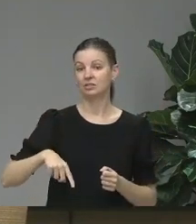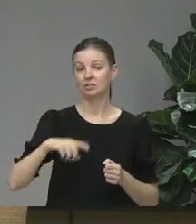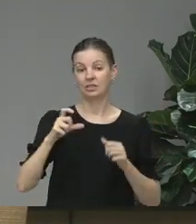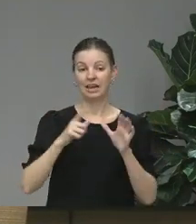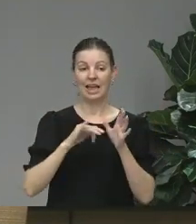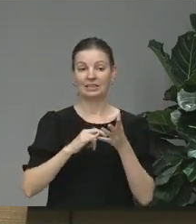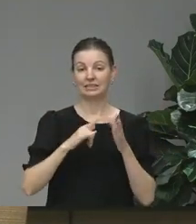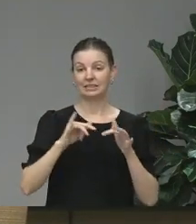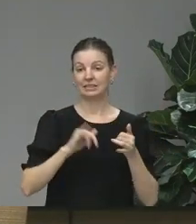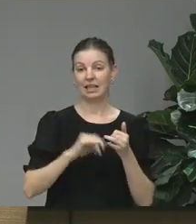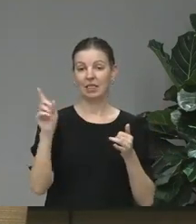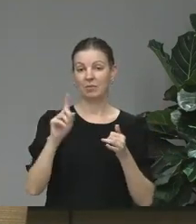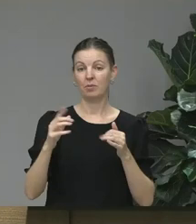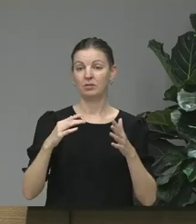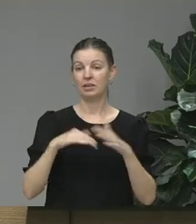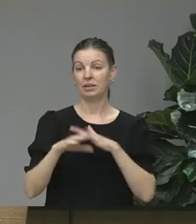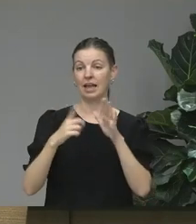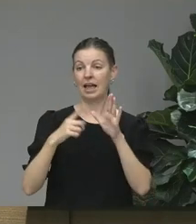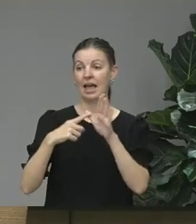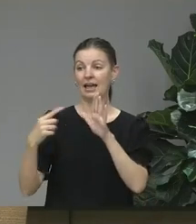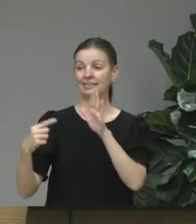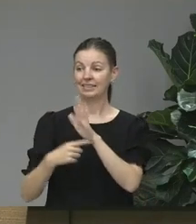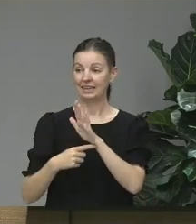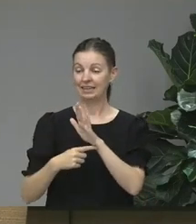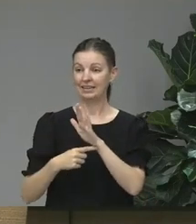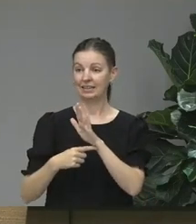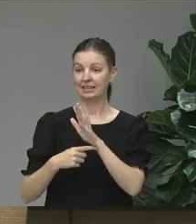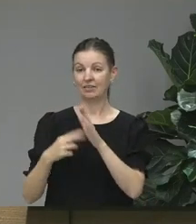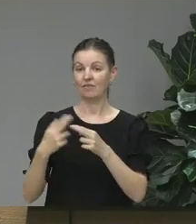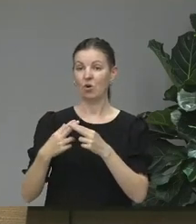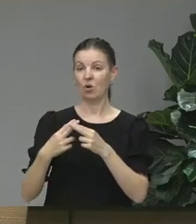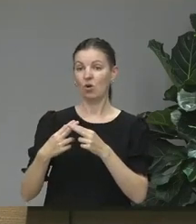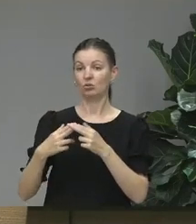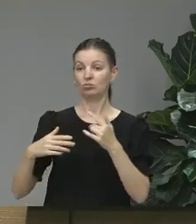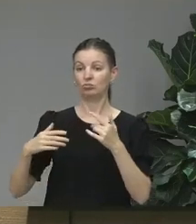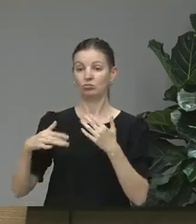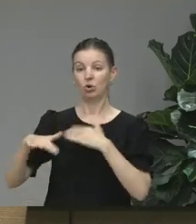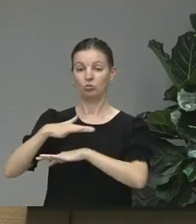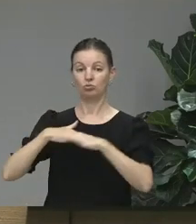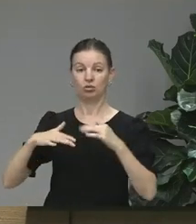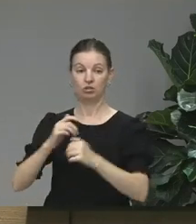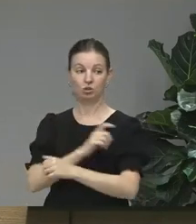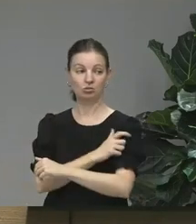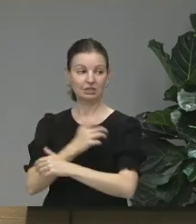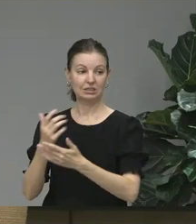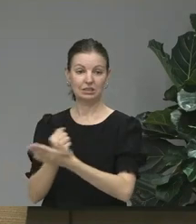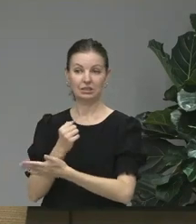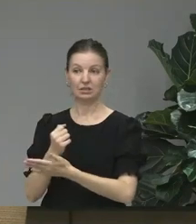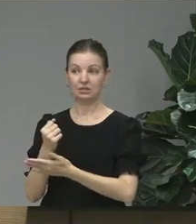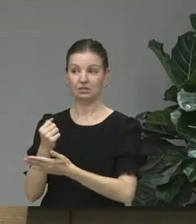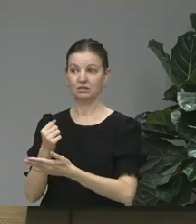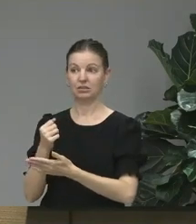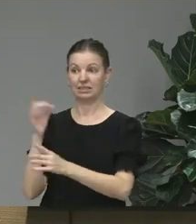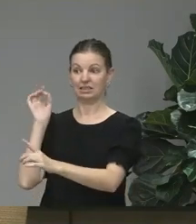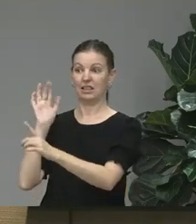cases going to the AAT in Social Security alone, even though that is, we